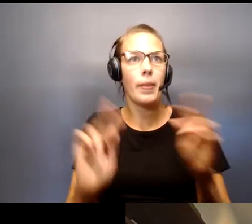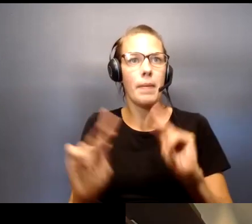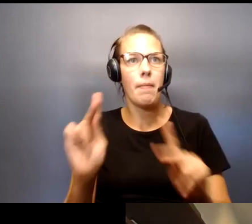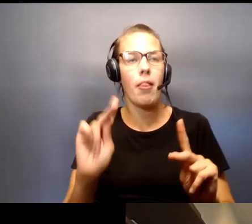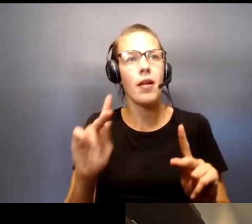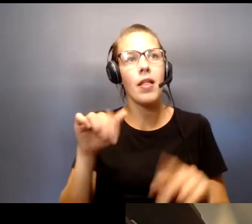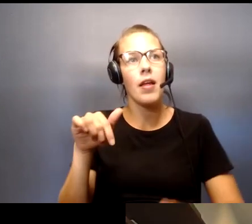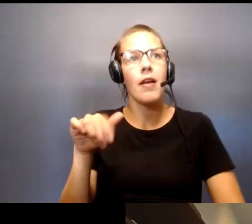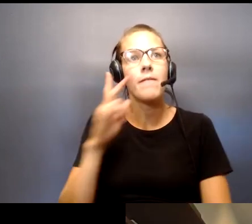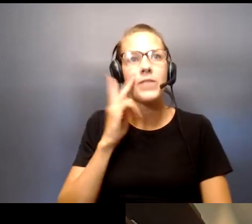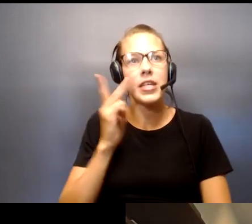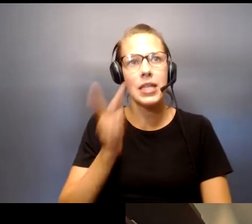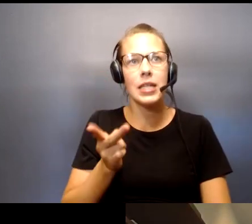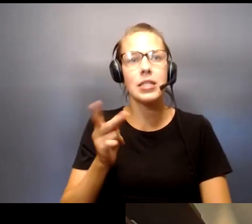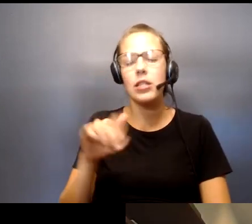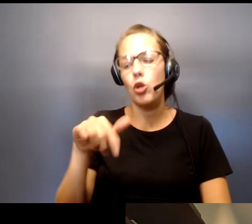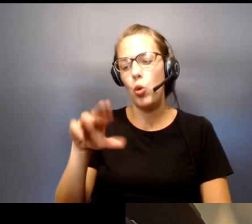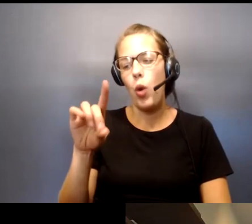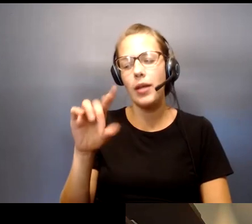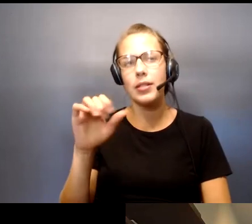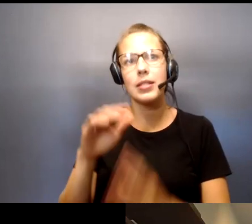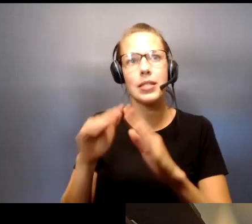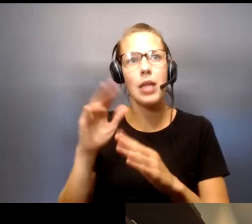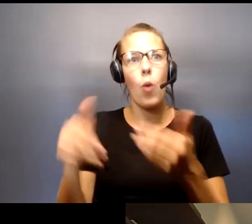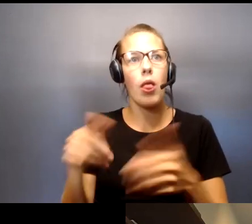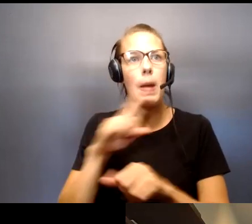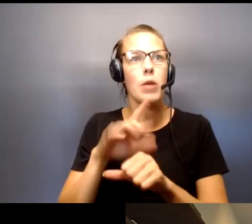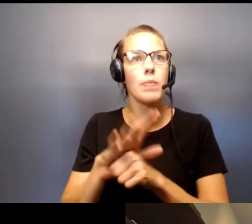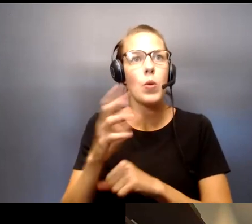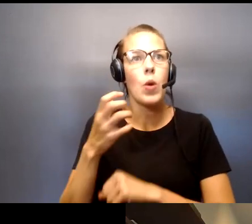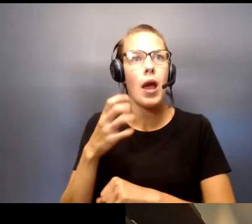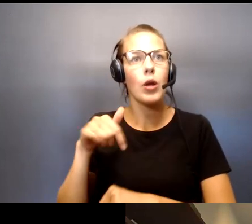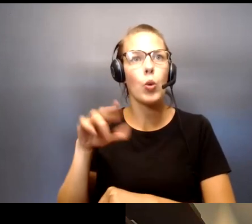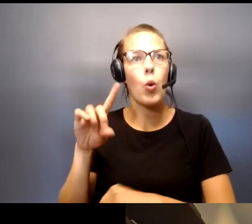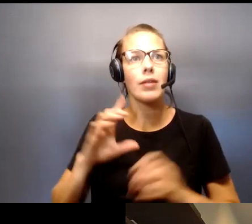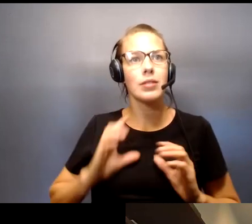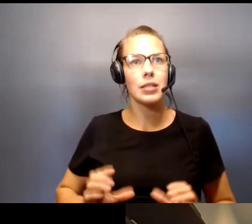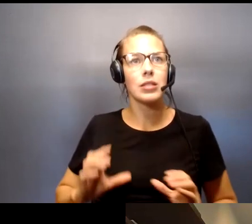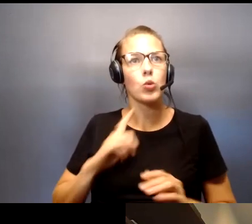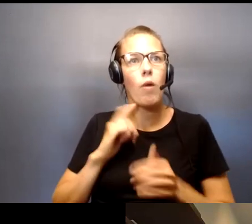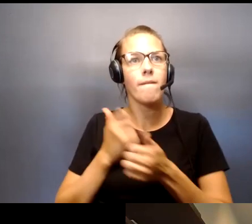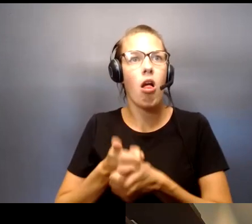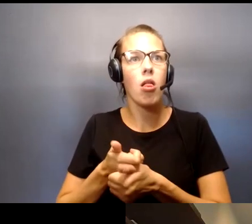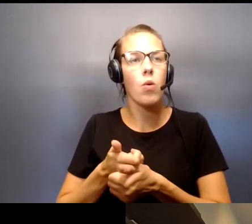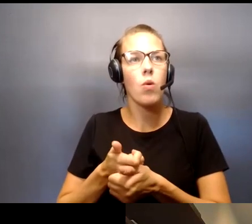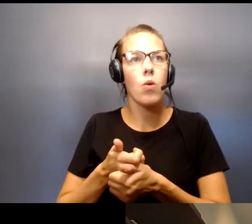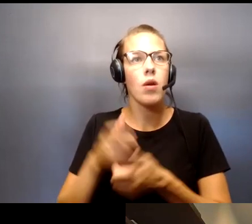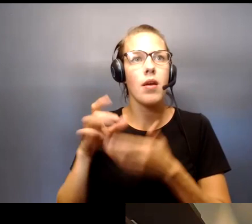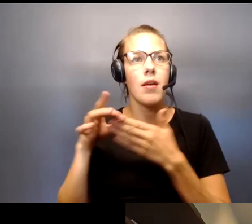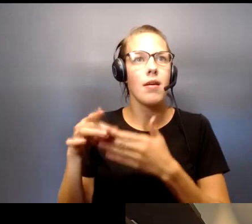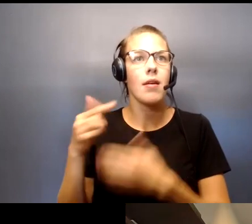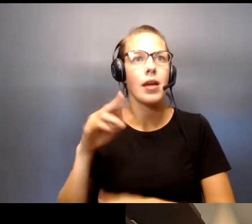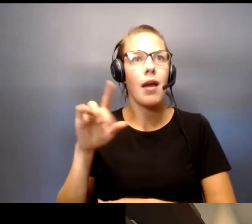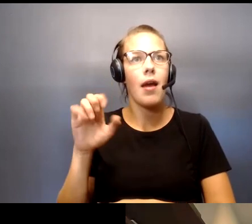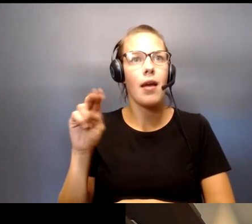Visit Quad Cities has a welcome promise. Certainly we want Quad citizens to follow all the guidelines and the